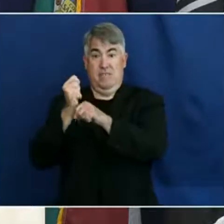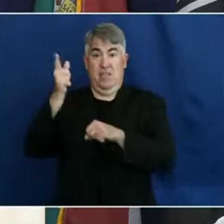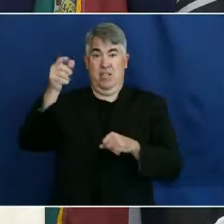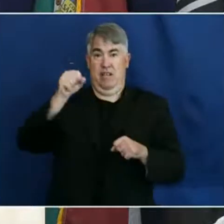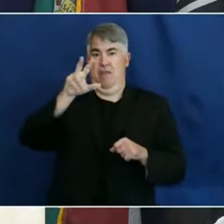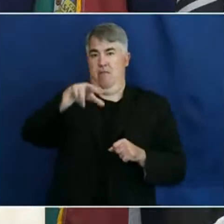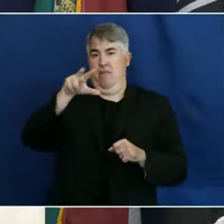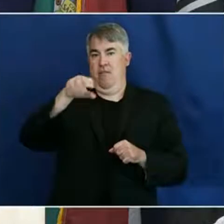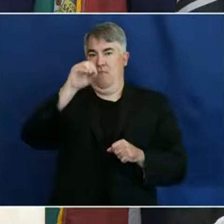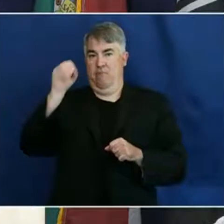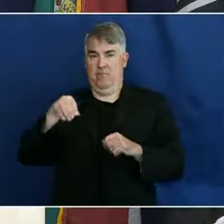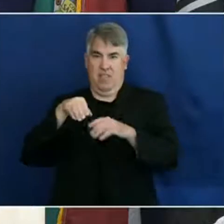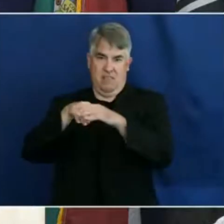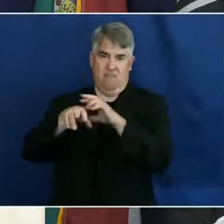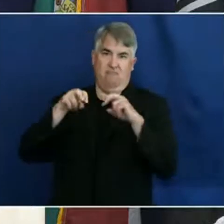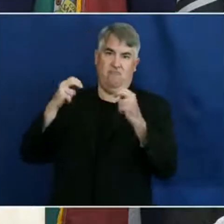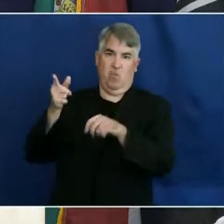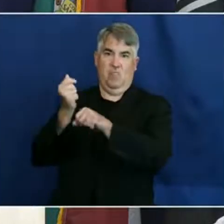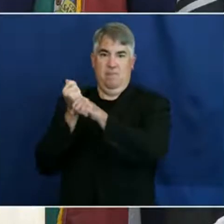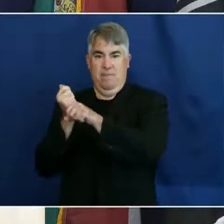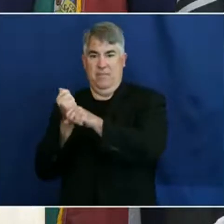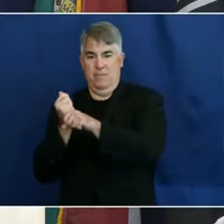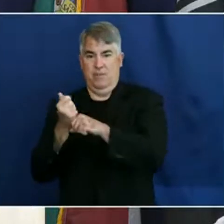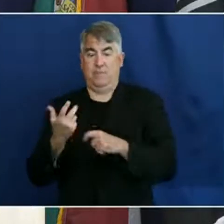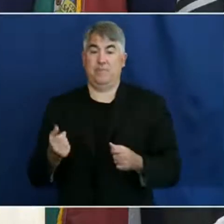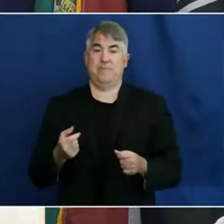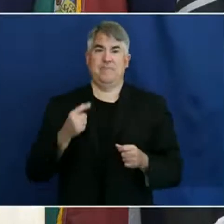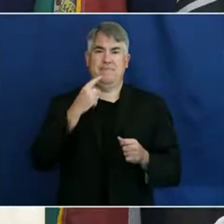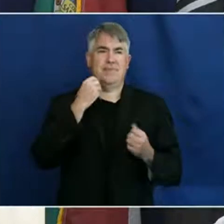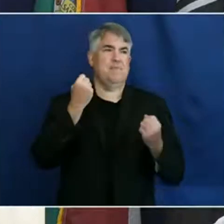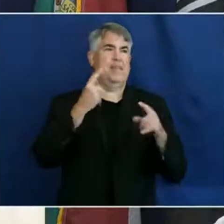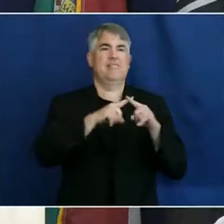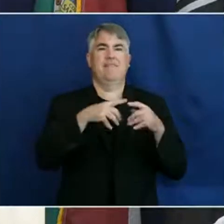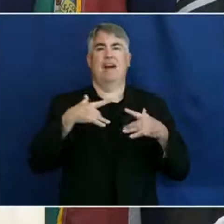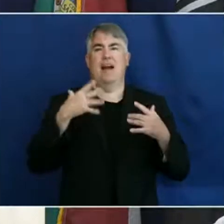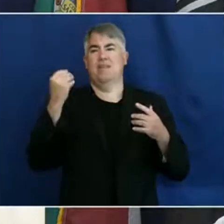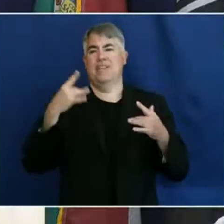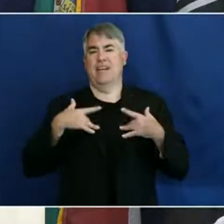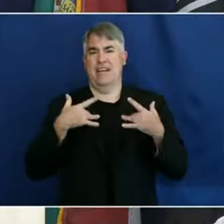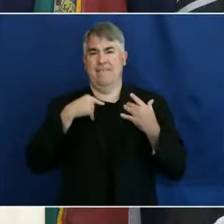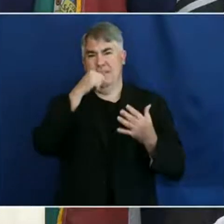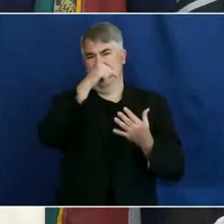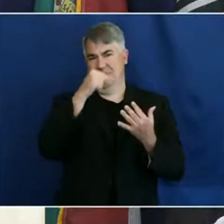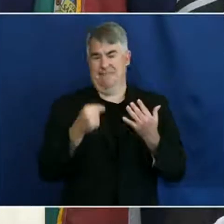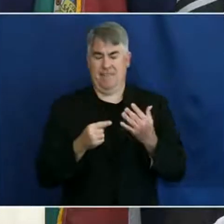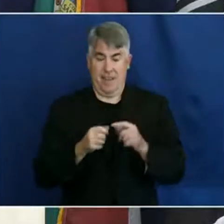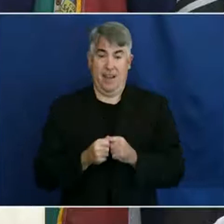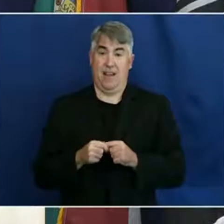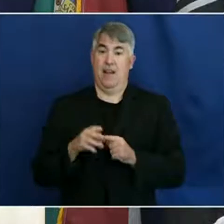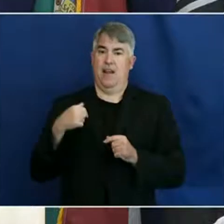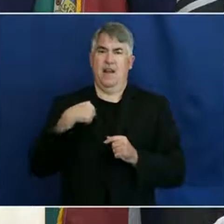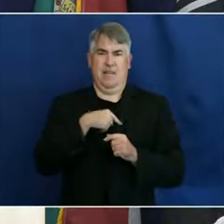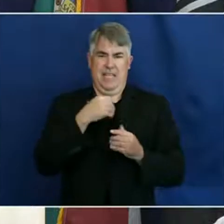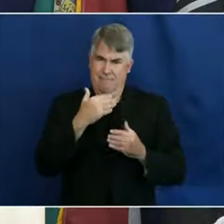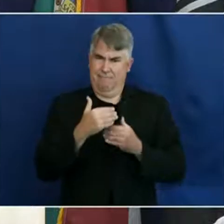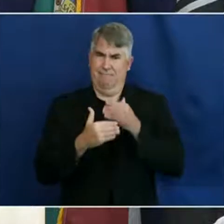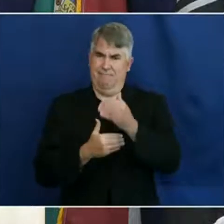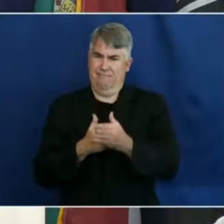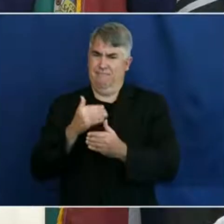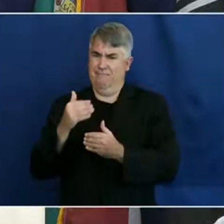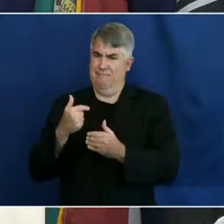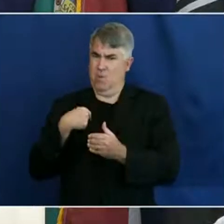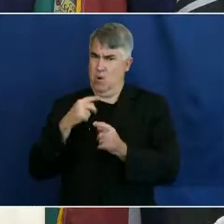other live outdoor events. And so it is, again, continued progress in where we are